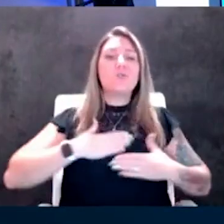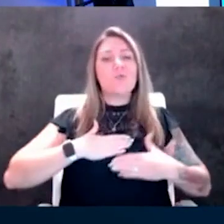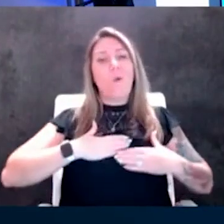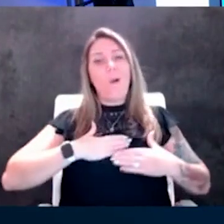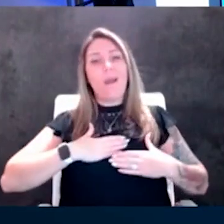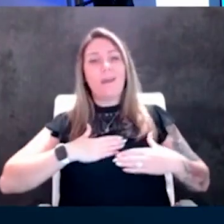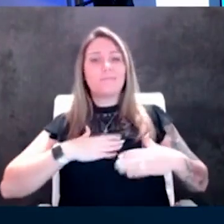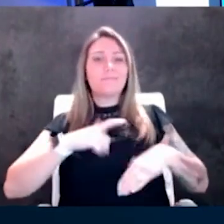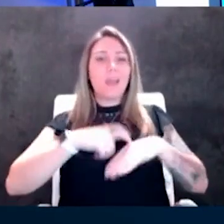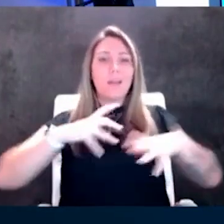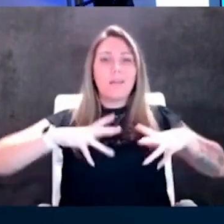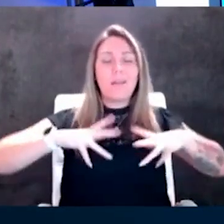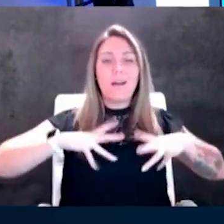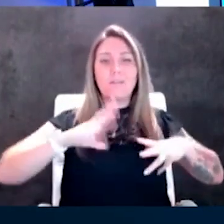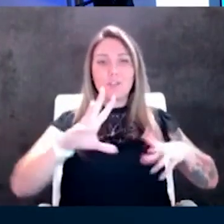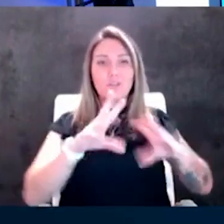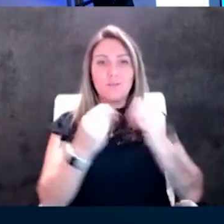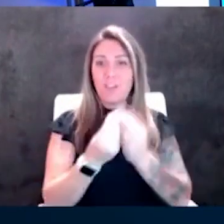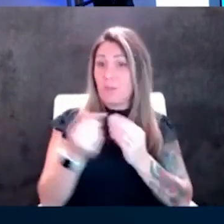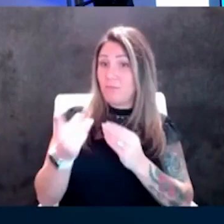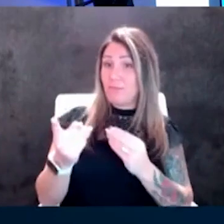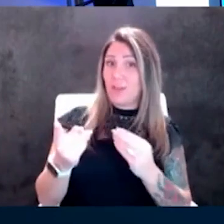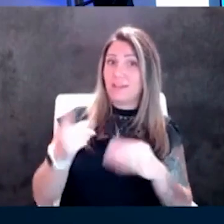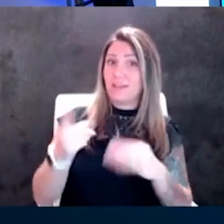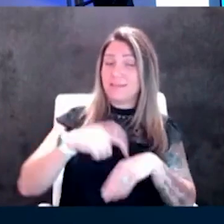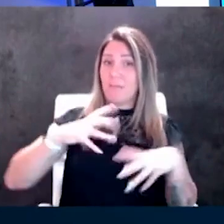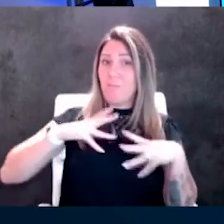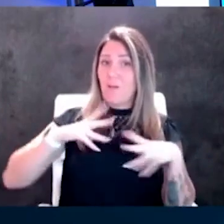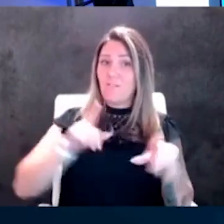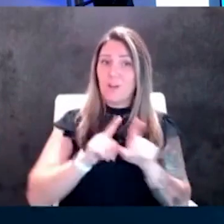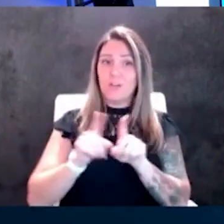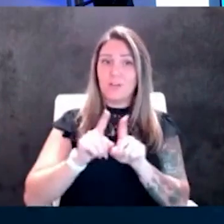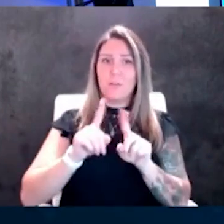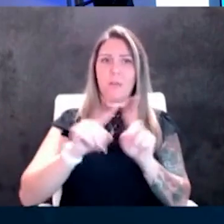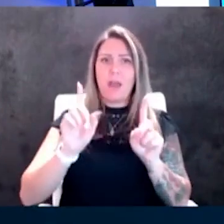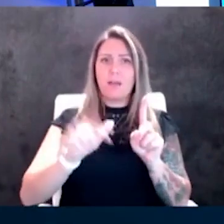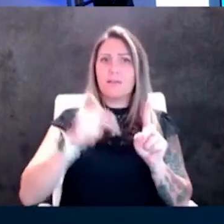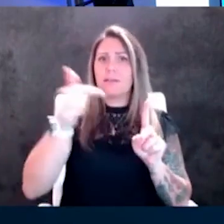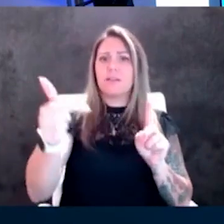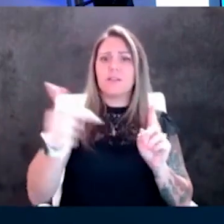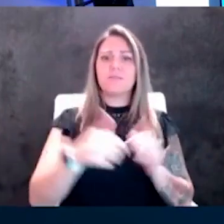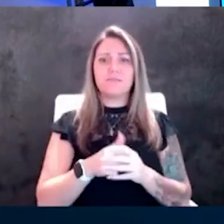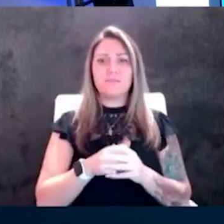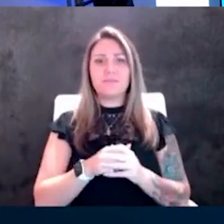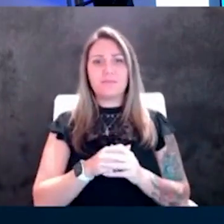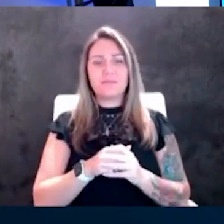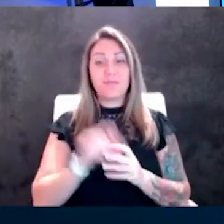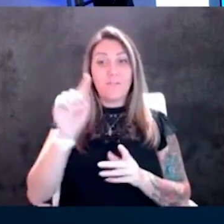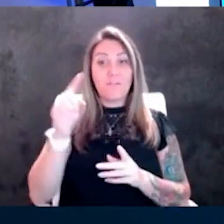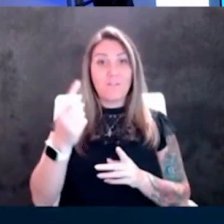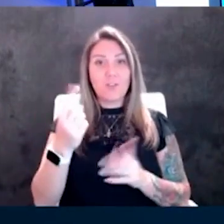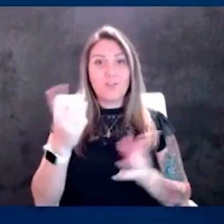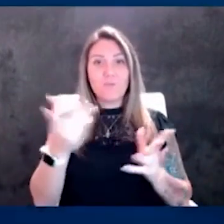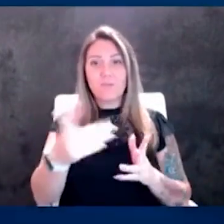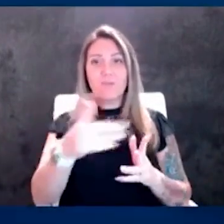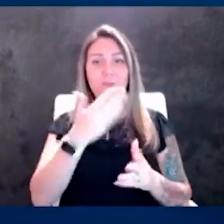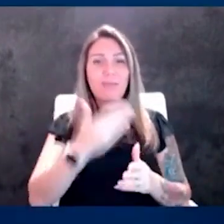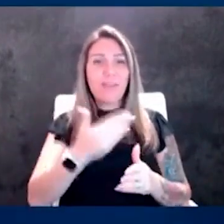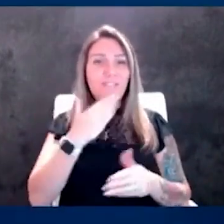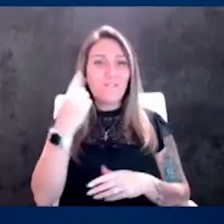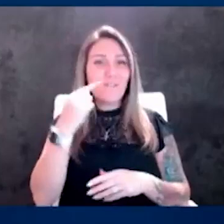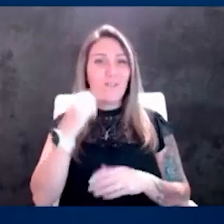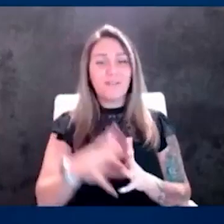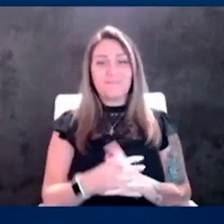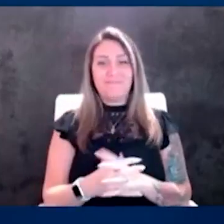to get to take some time off as well. But I'm going to turn to you now, and you have to first tell us though what you're thankful for. Okay, I am